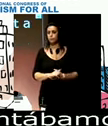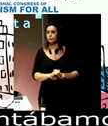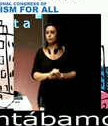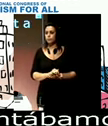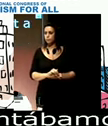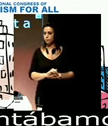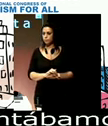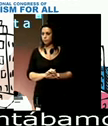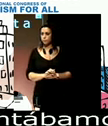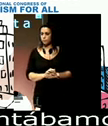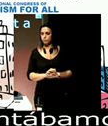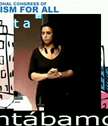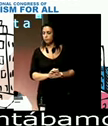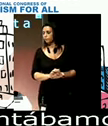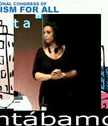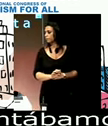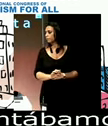everybody.